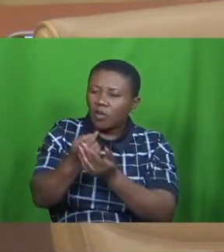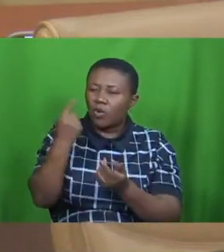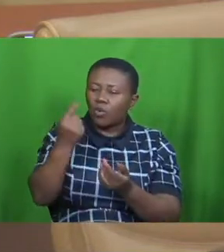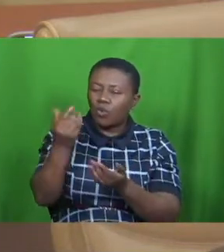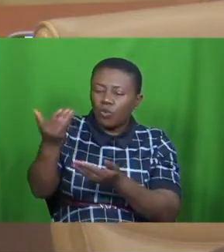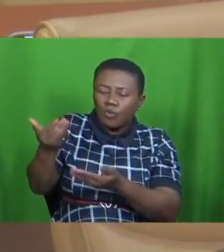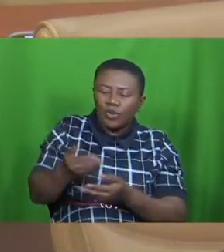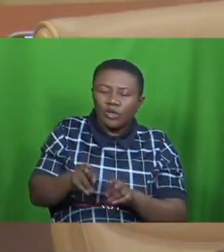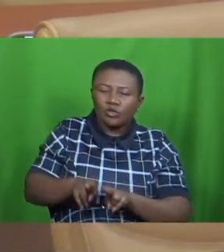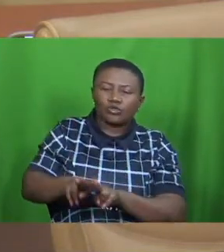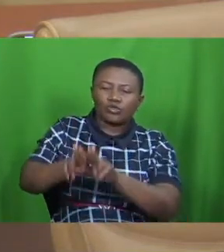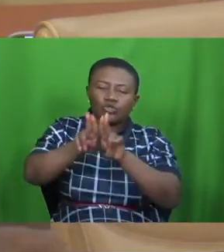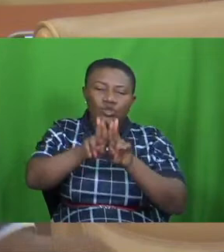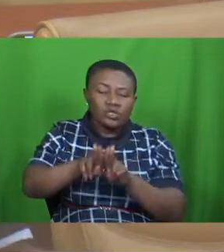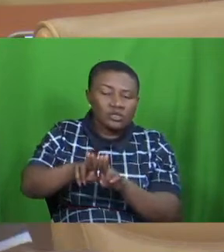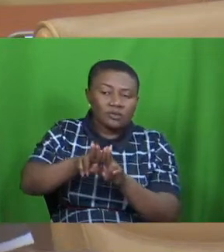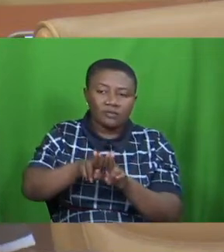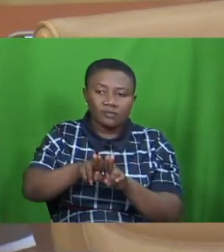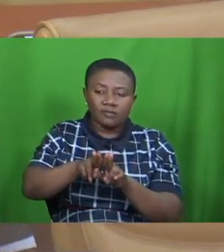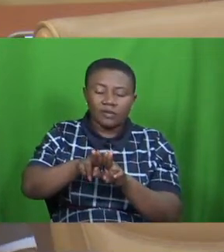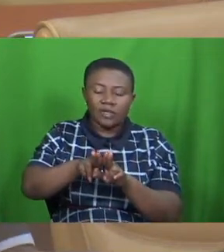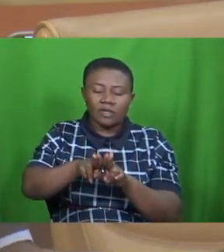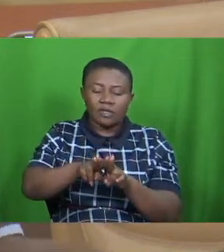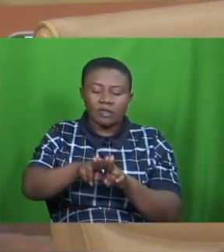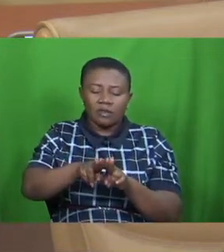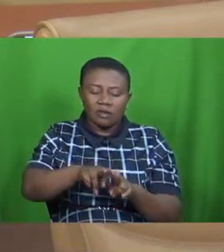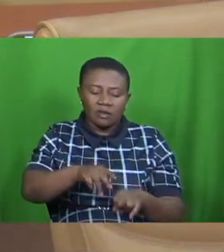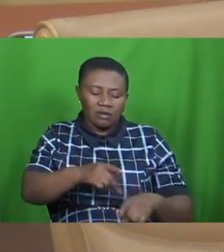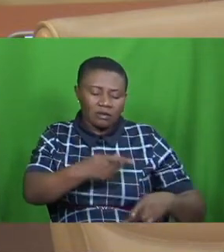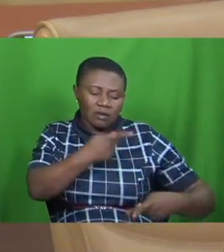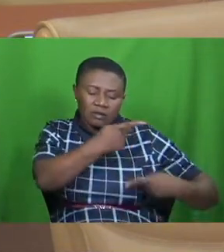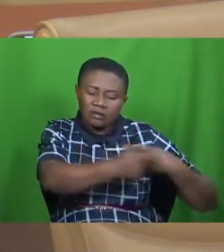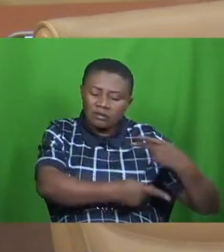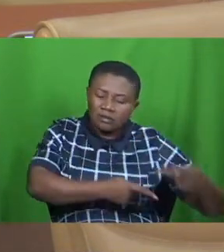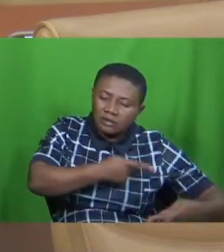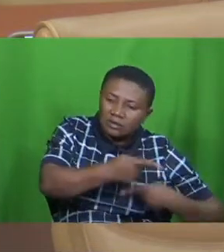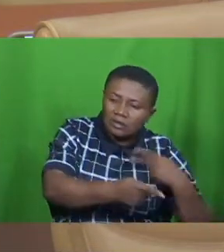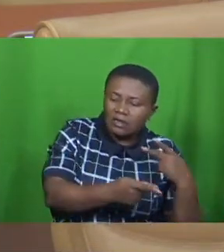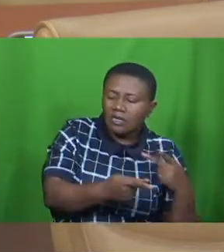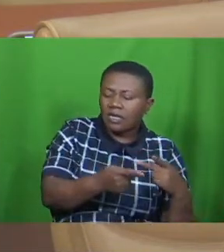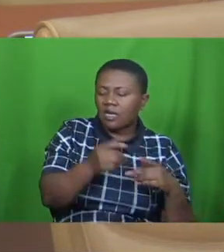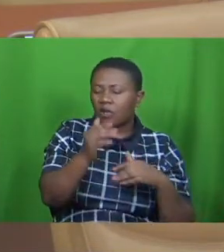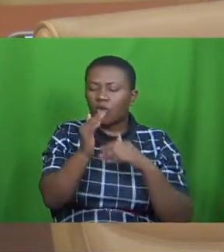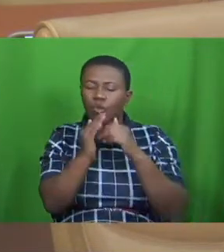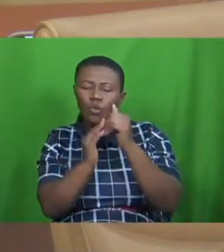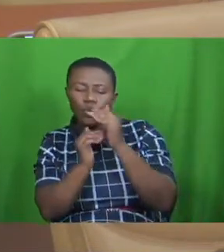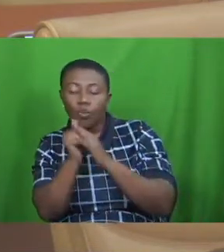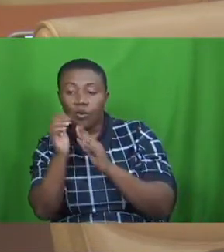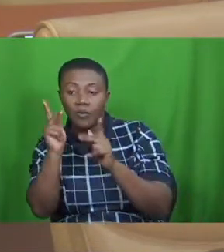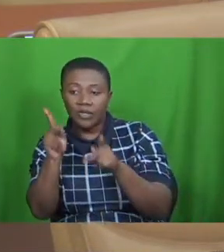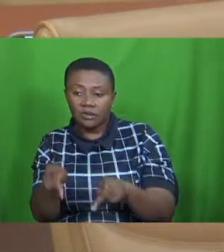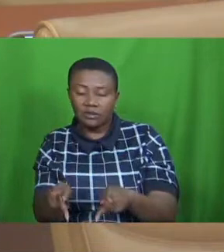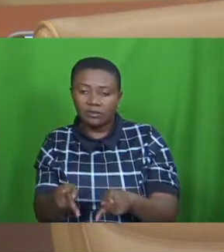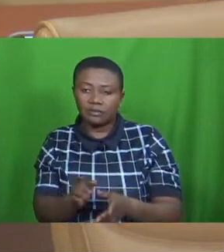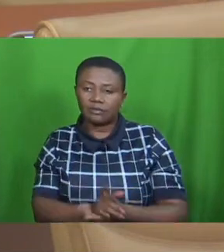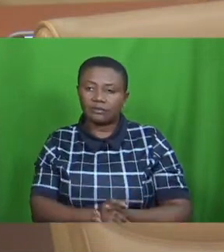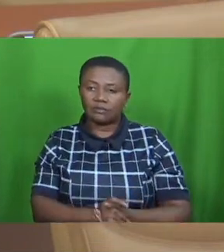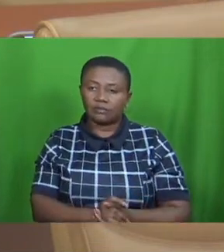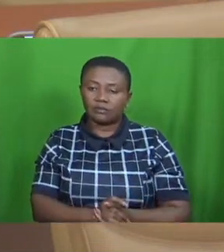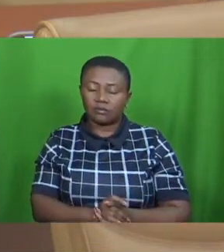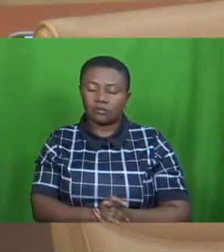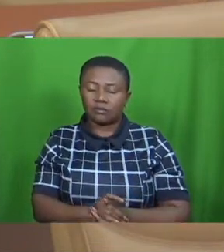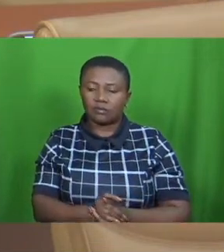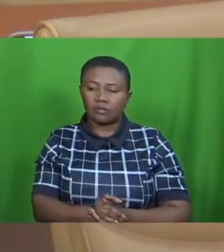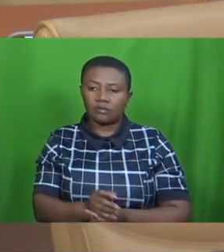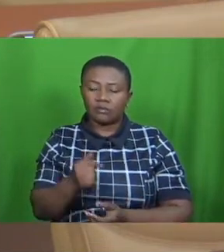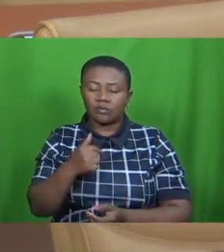very committed, kind-hearted, and a soft-spoken person. Mr. Speaker, I got to know of